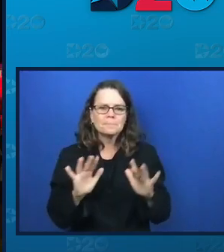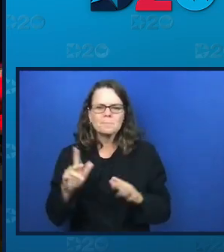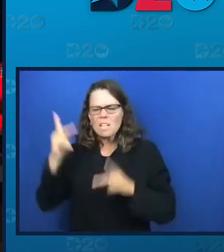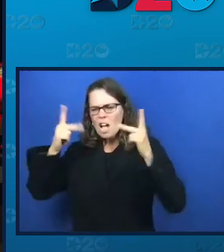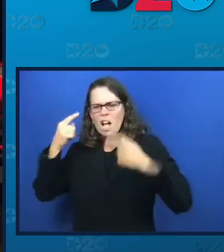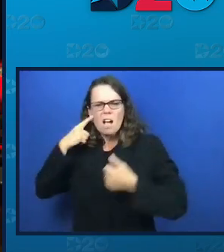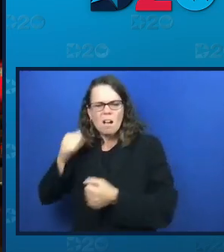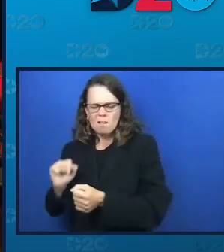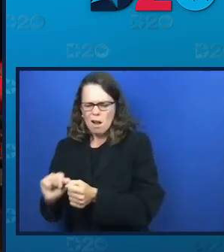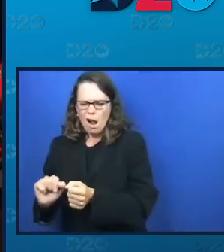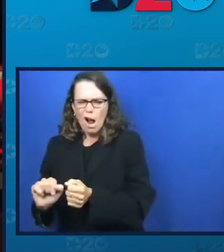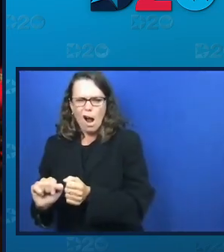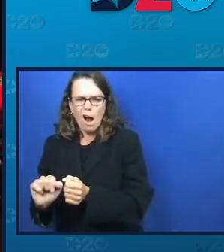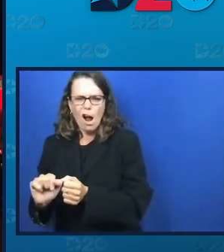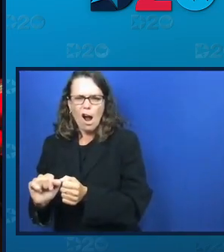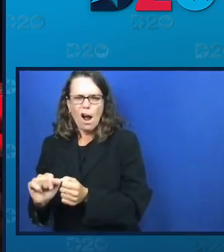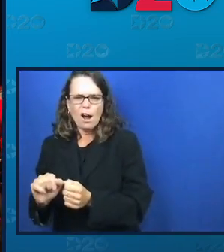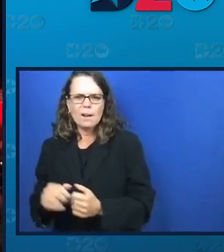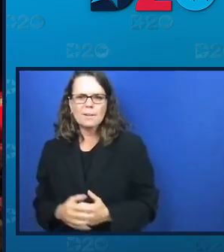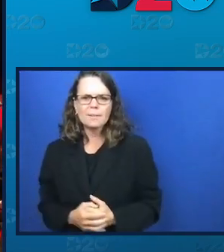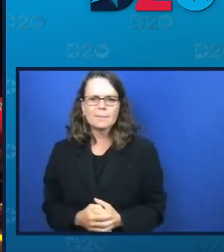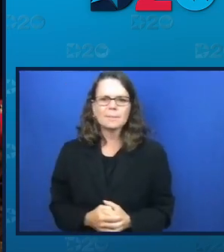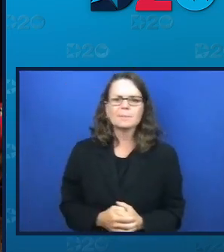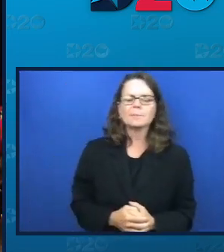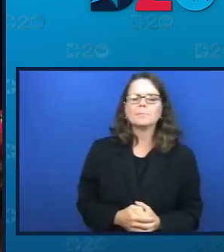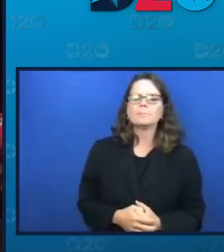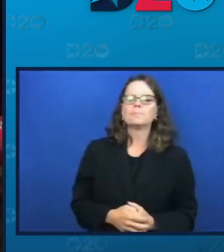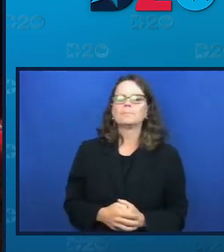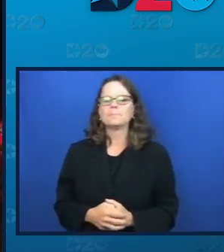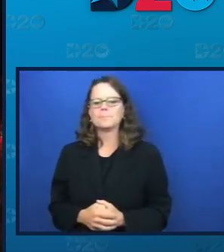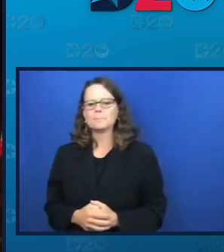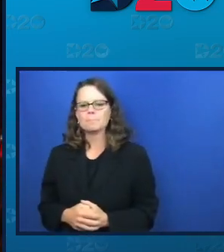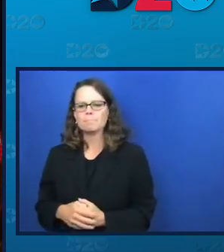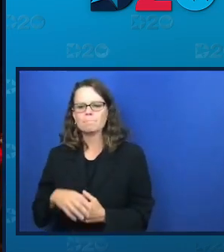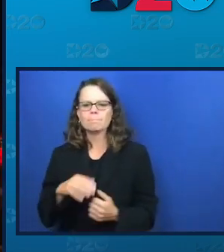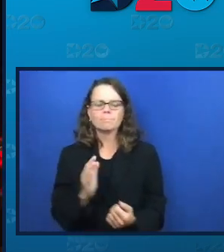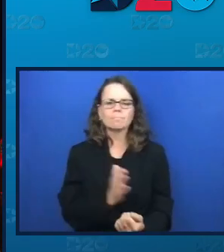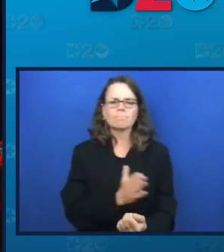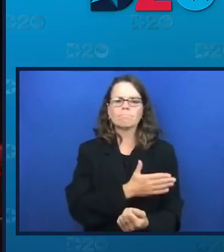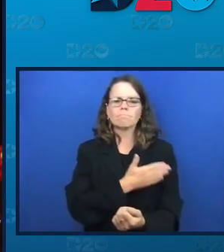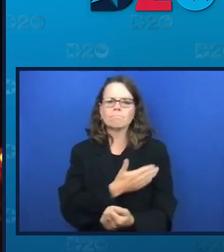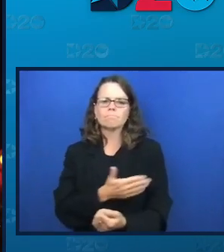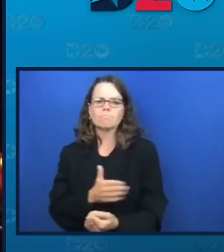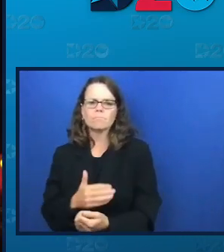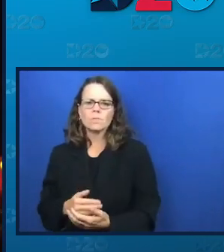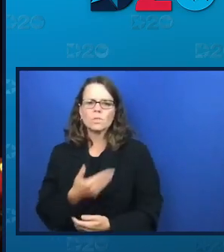'Cause you're a sky, 'cause you're a sky full of stars.